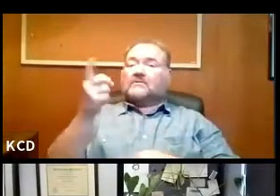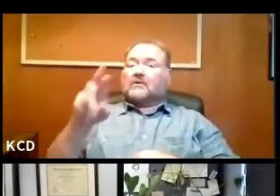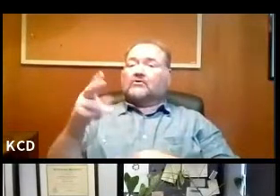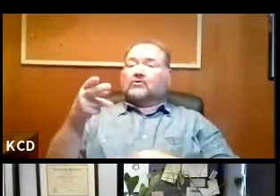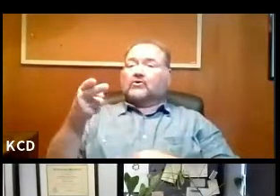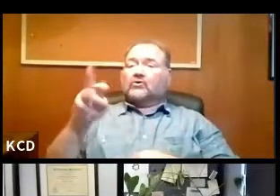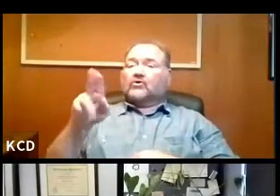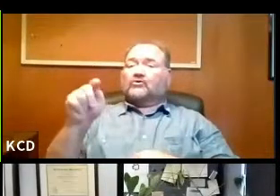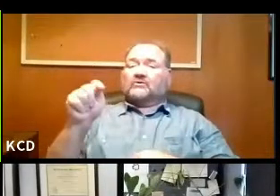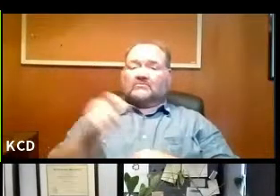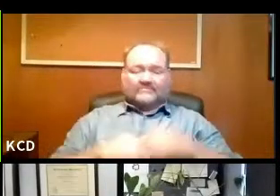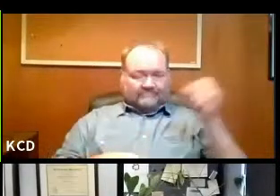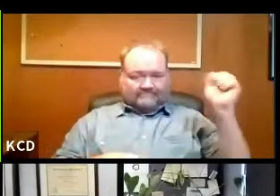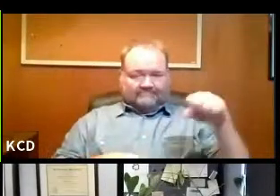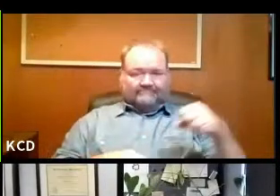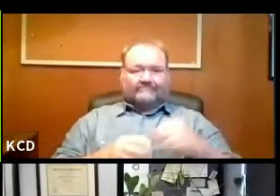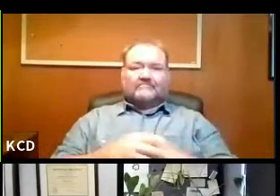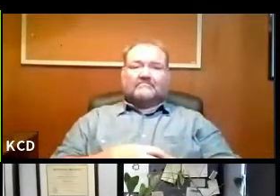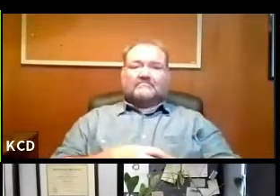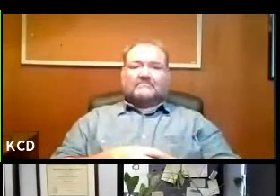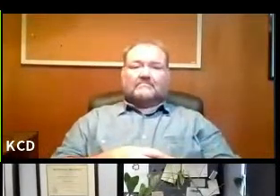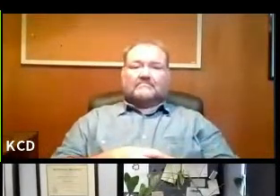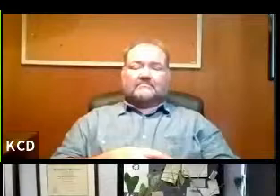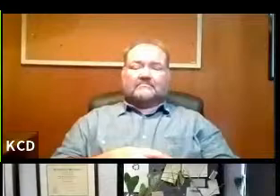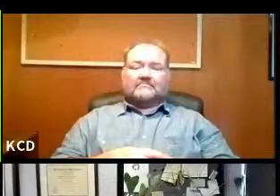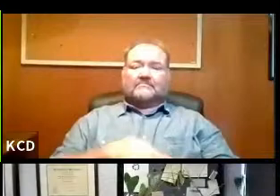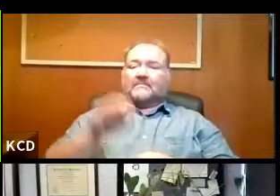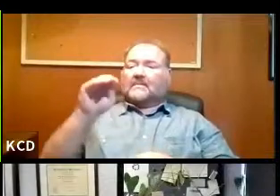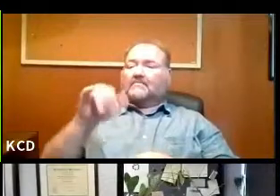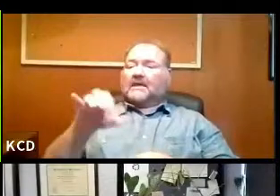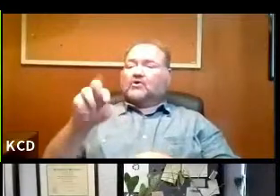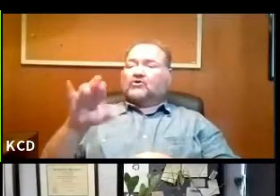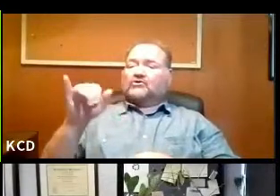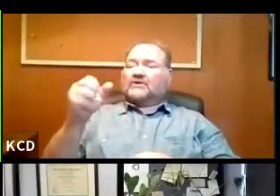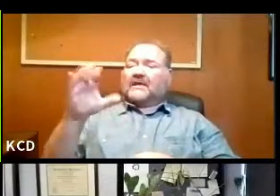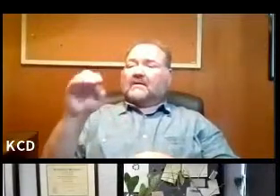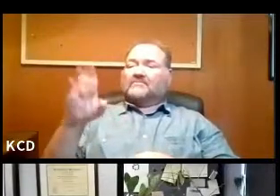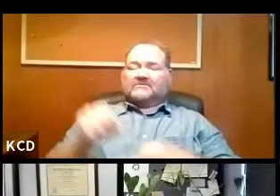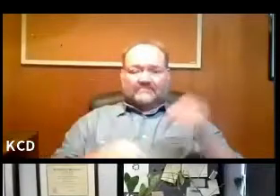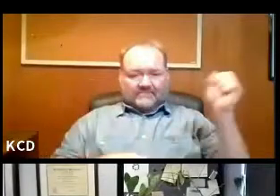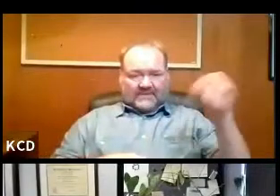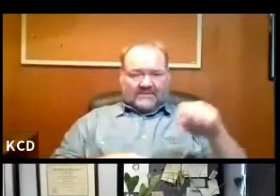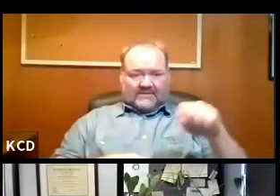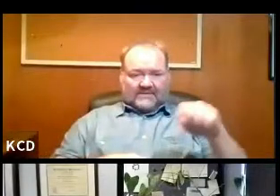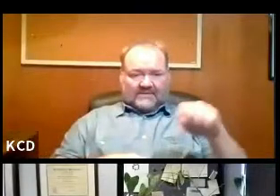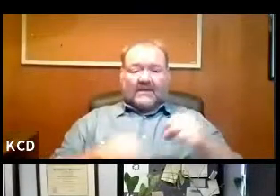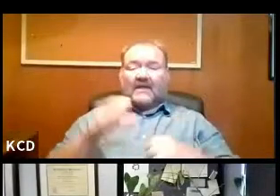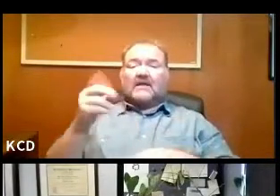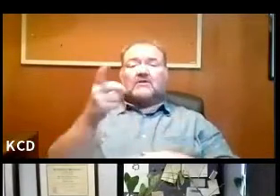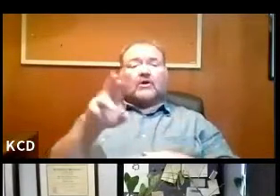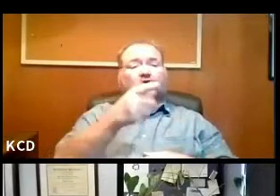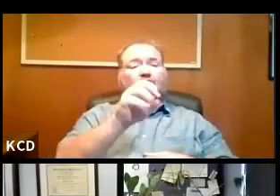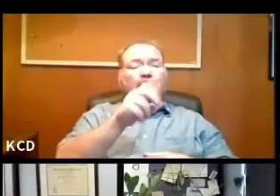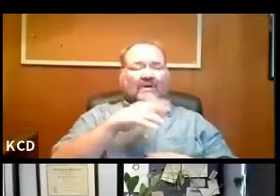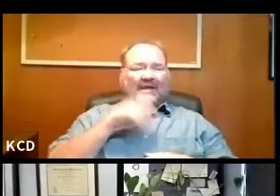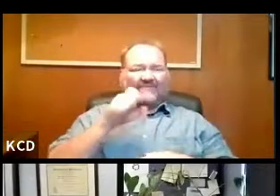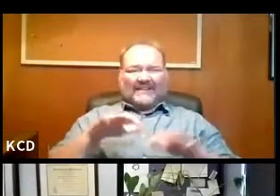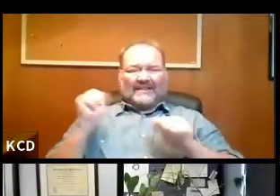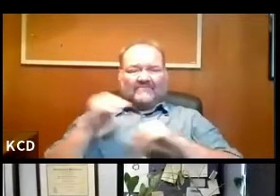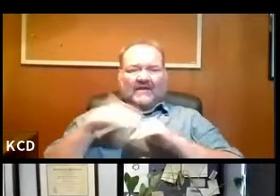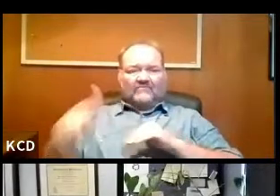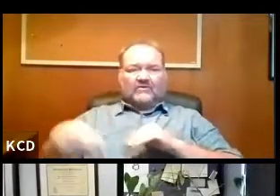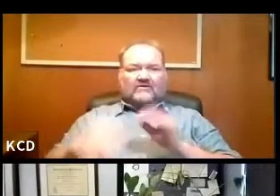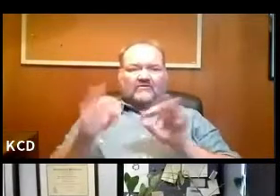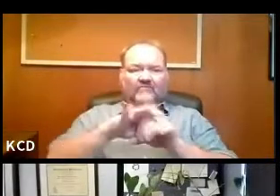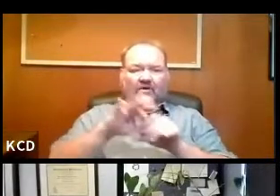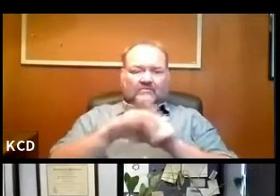Hurt, Yes. Mayor Jacobs, Yes, and Dr. Goetzer, I have to leave after this vote. Thank you.